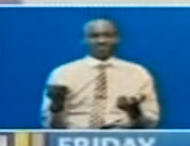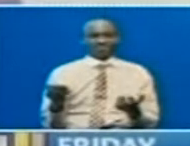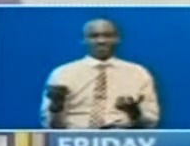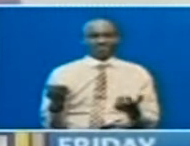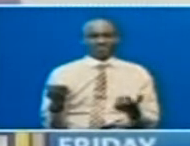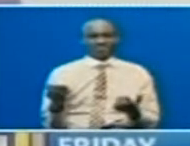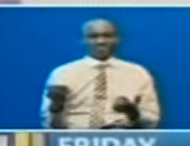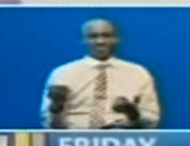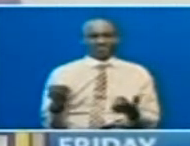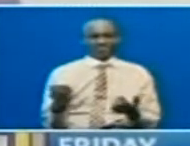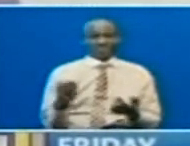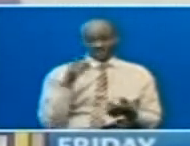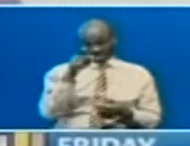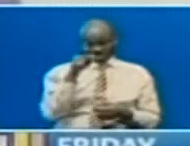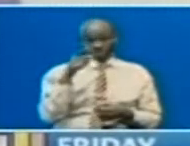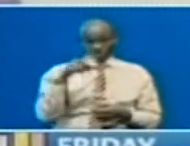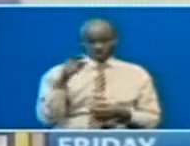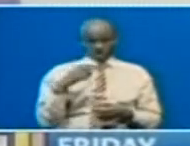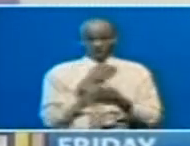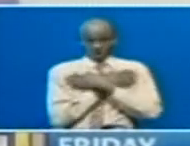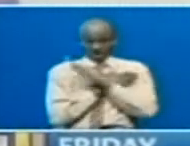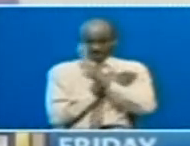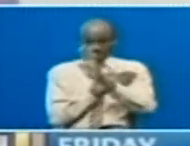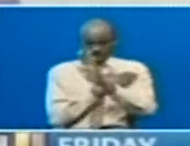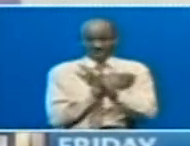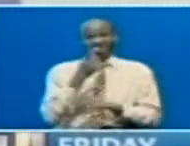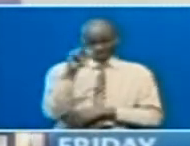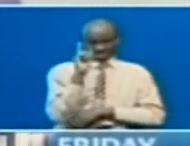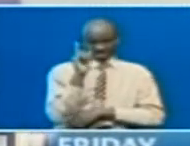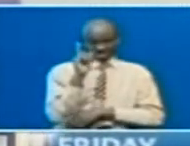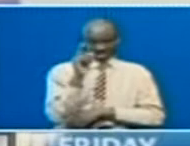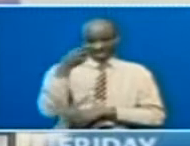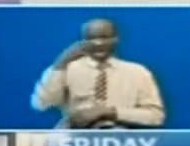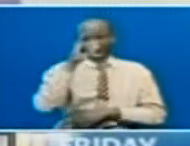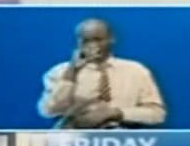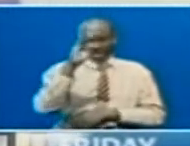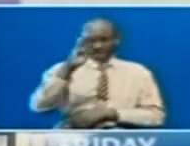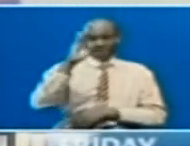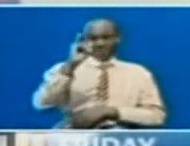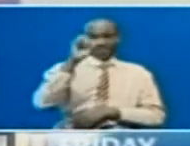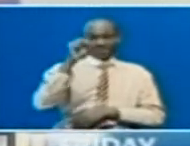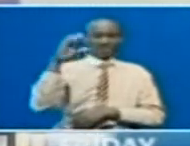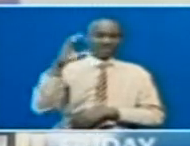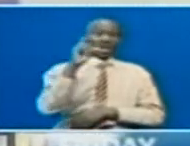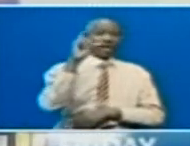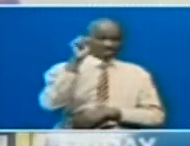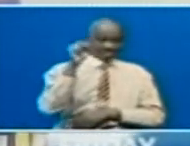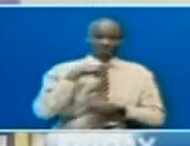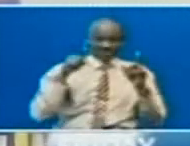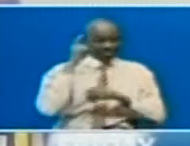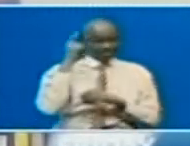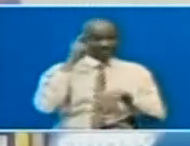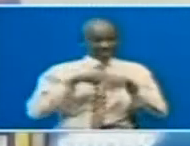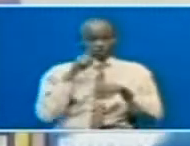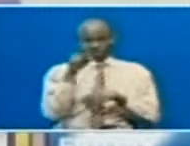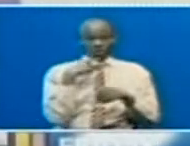The colleague is right. The colleague is right. Okay. Hibiscus. But remember, when we're talking of